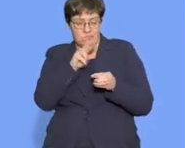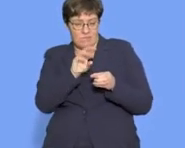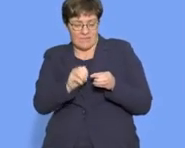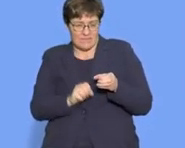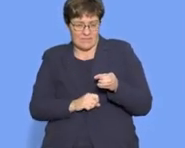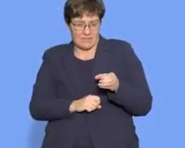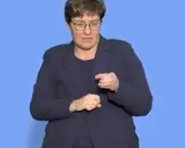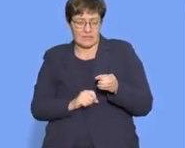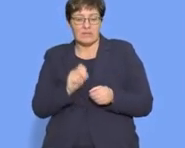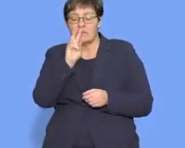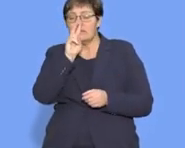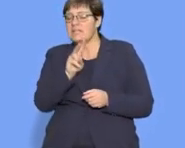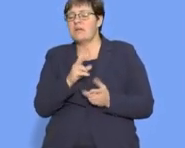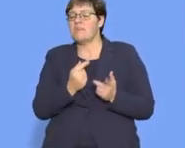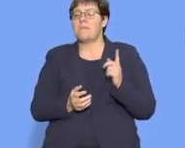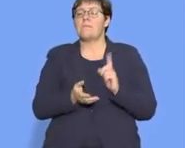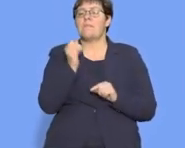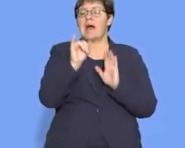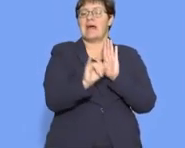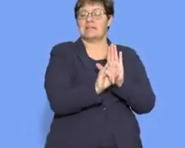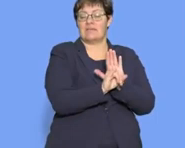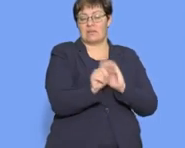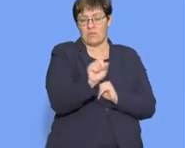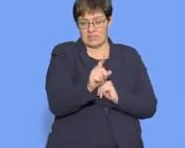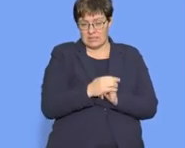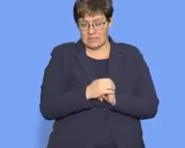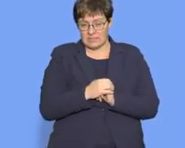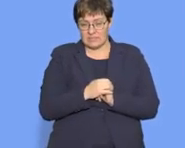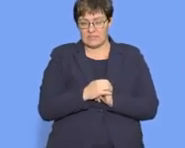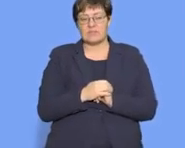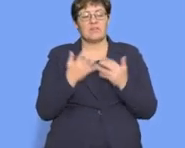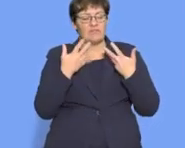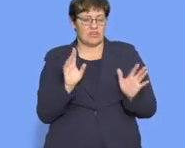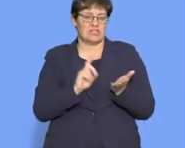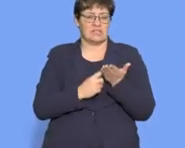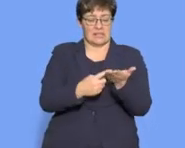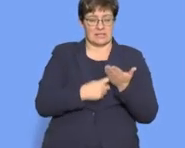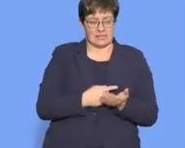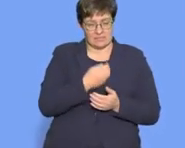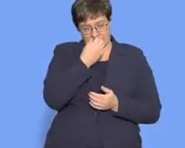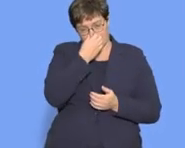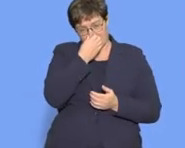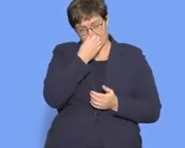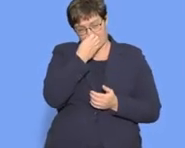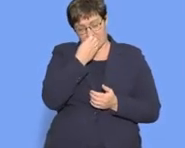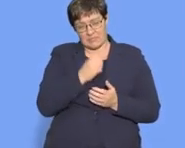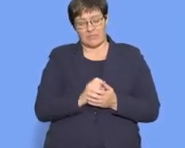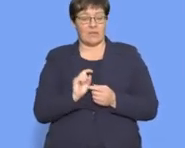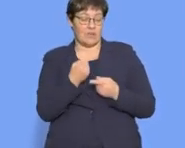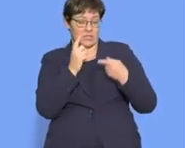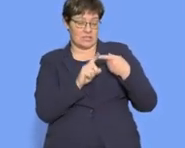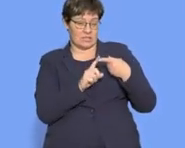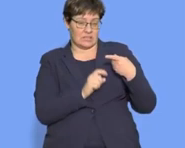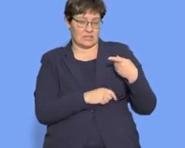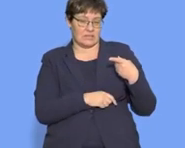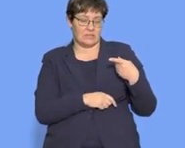what can we identify from what we have already talked about. First one